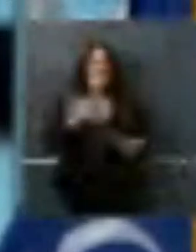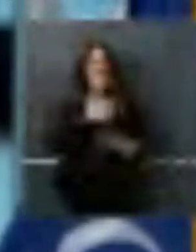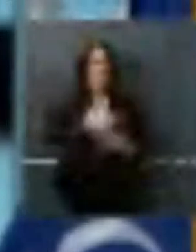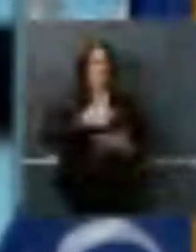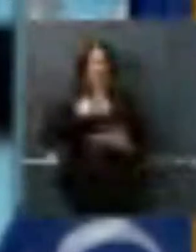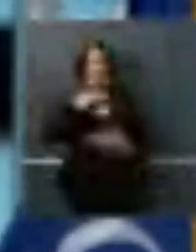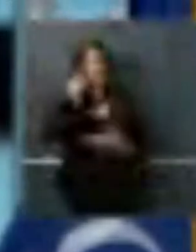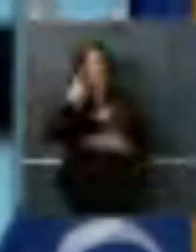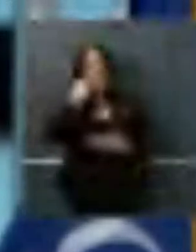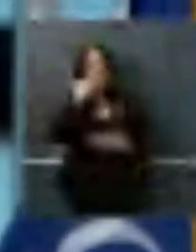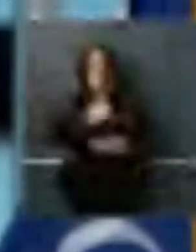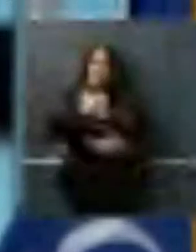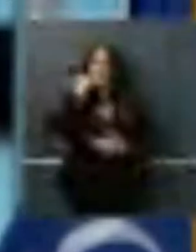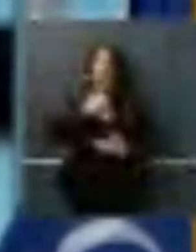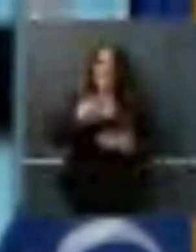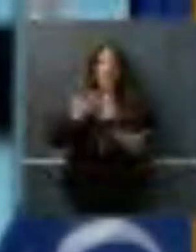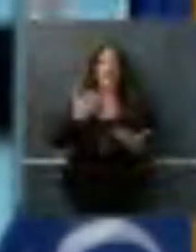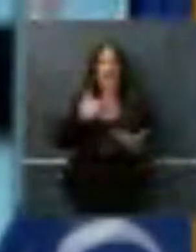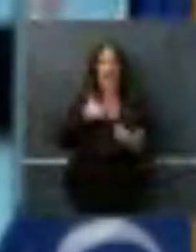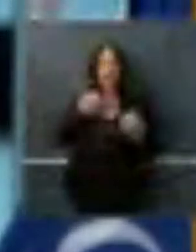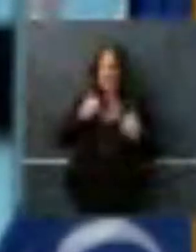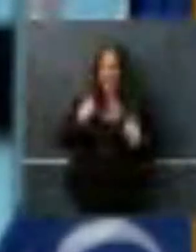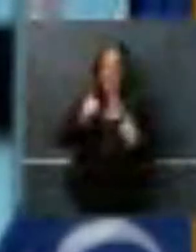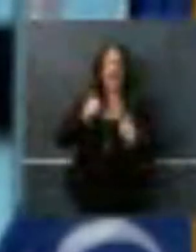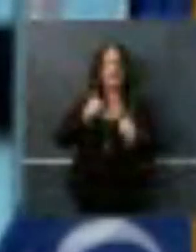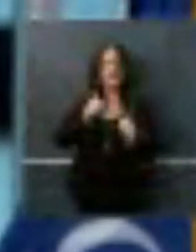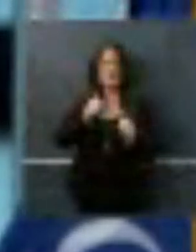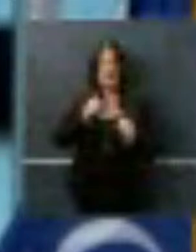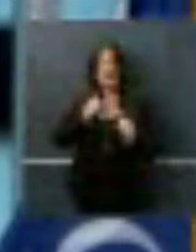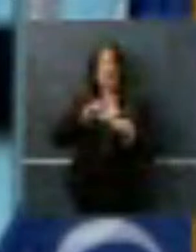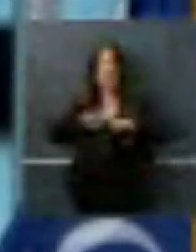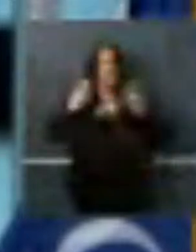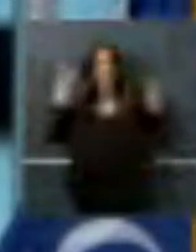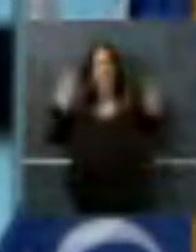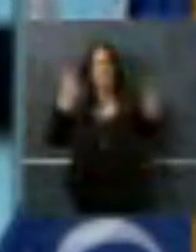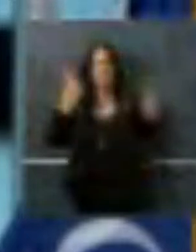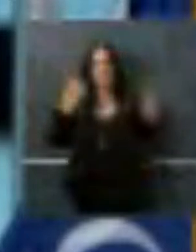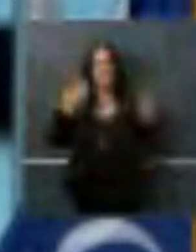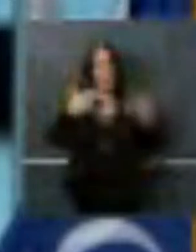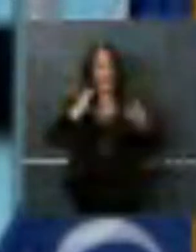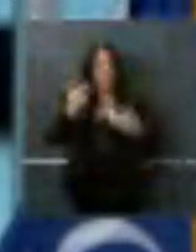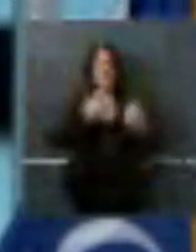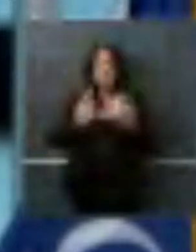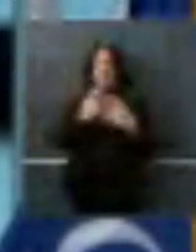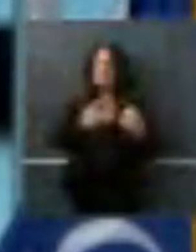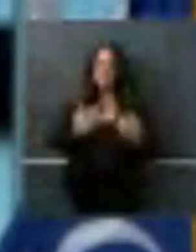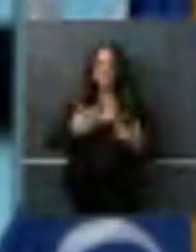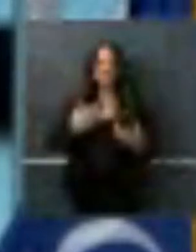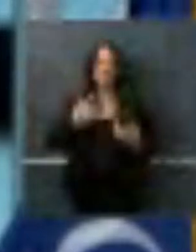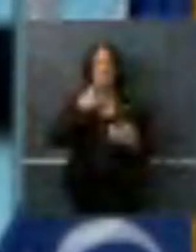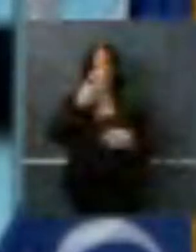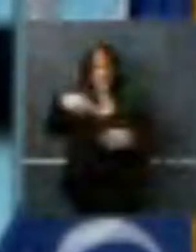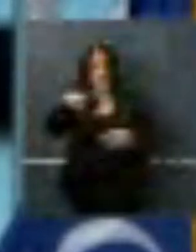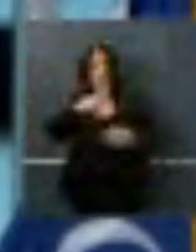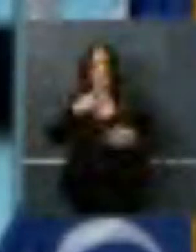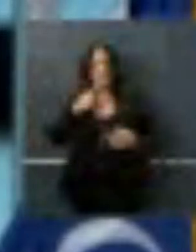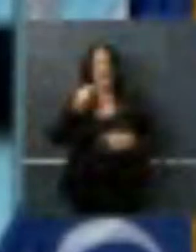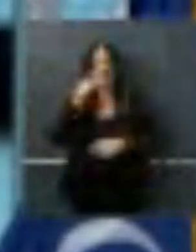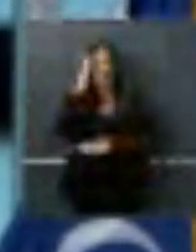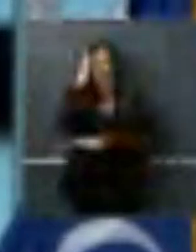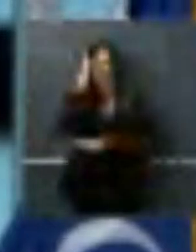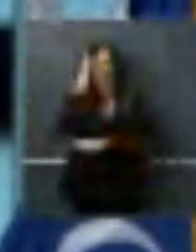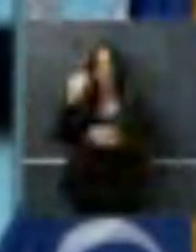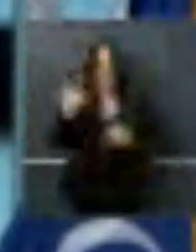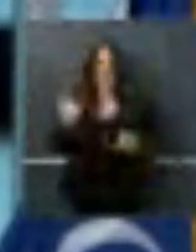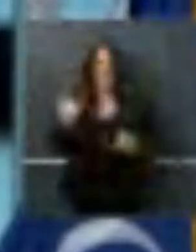available to you to the extent possible for these noon press conferences. And in addition to that, as you know, we try to make ourselves